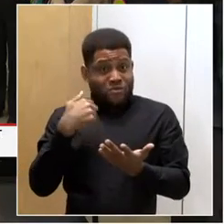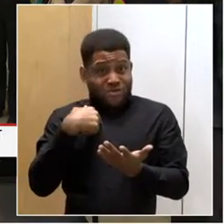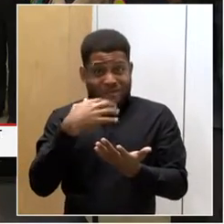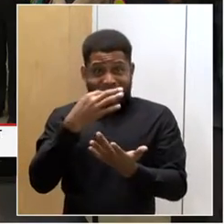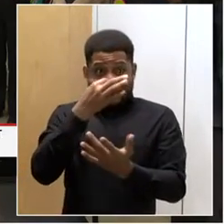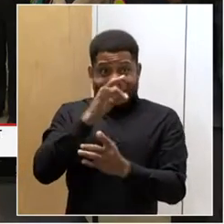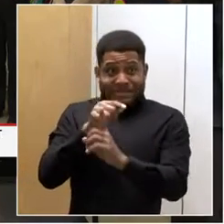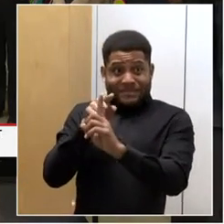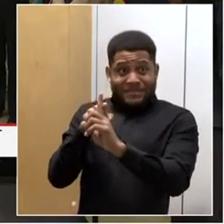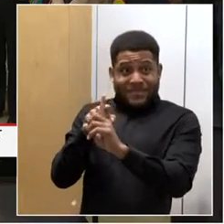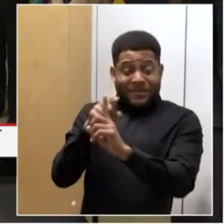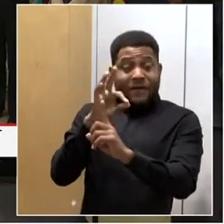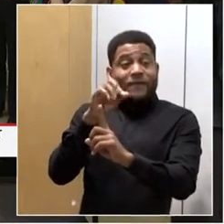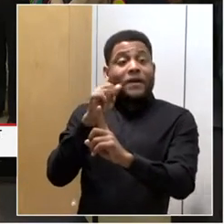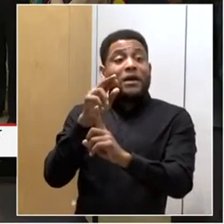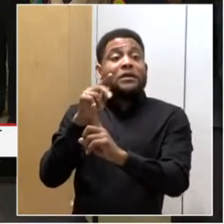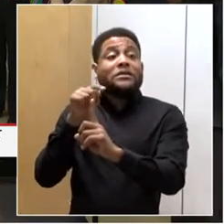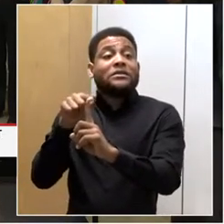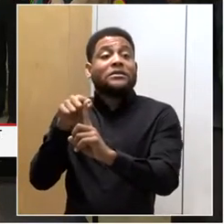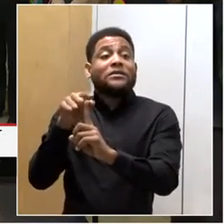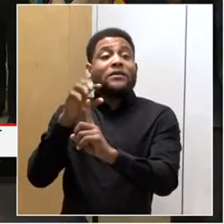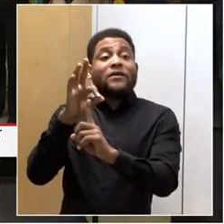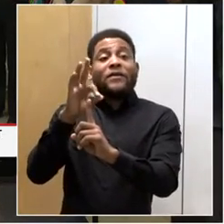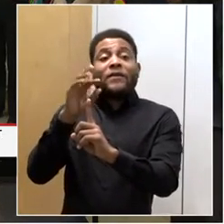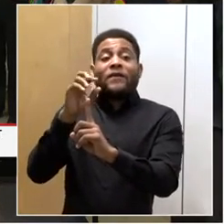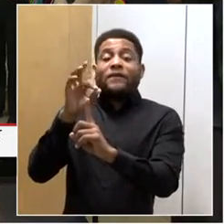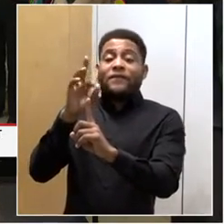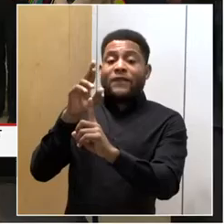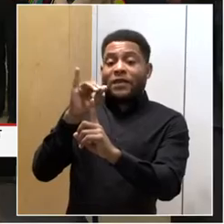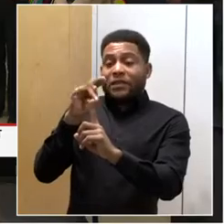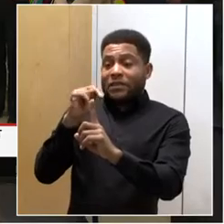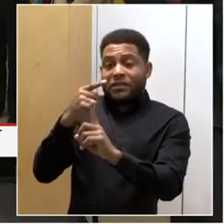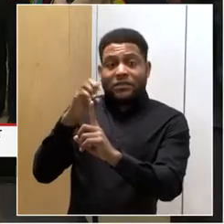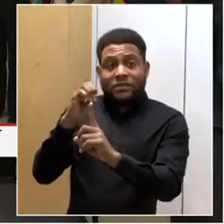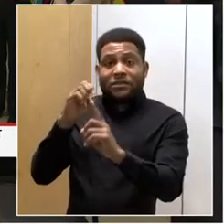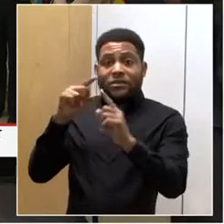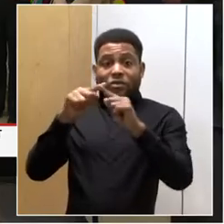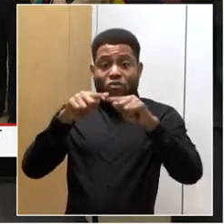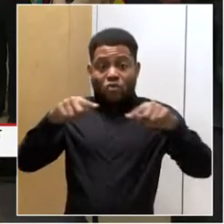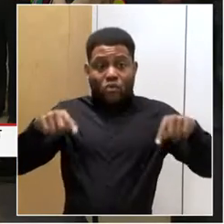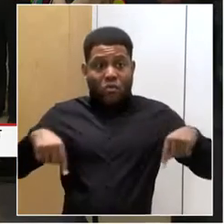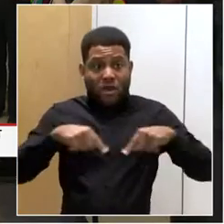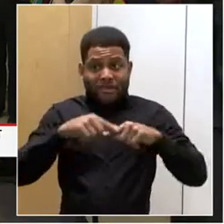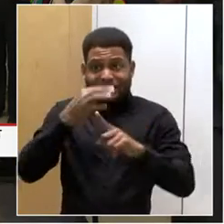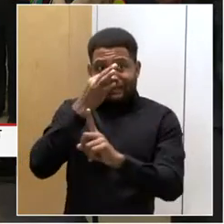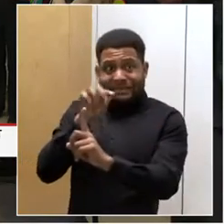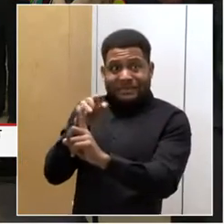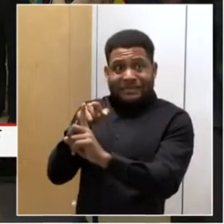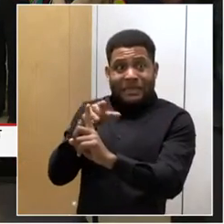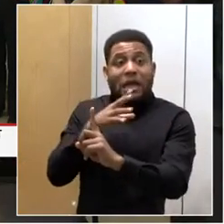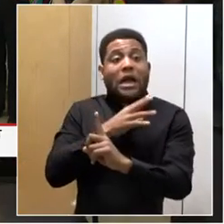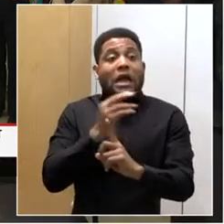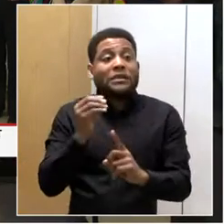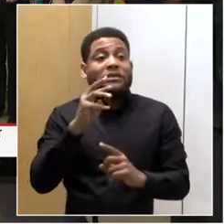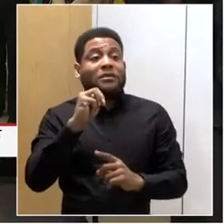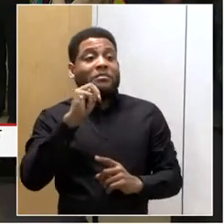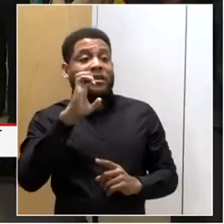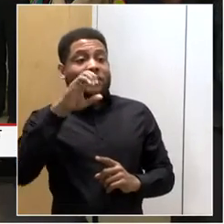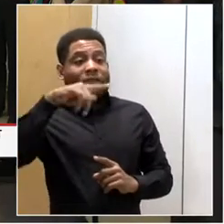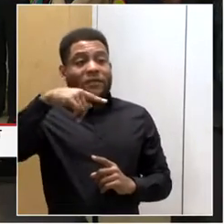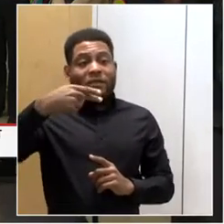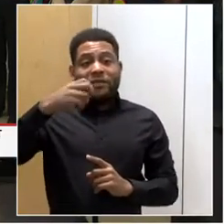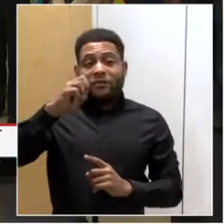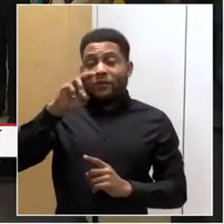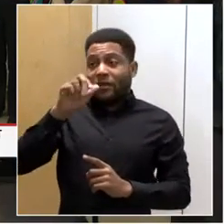bookend of our commercial corridor. Also to McPherson Square and to what we're hoping is going to be the I Street